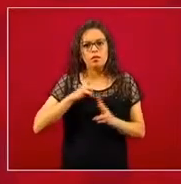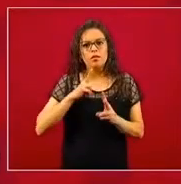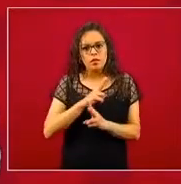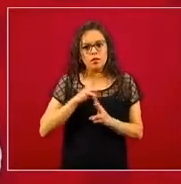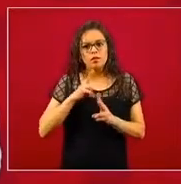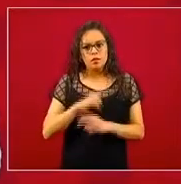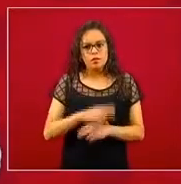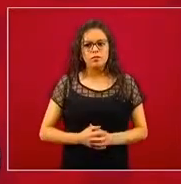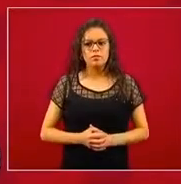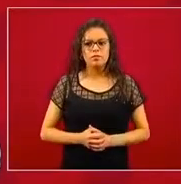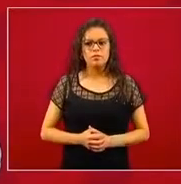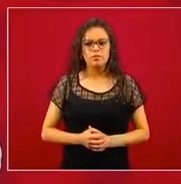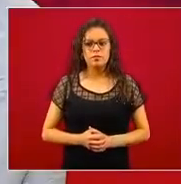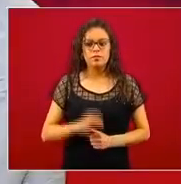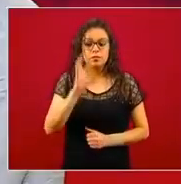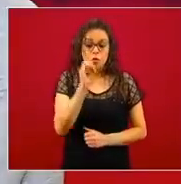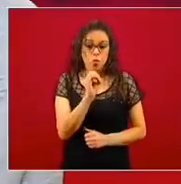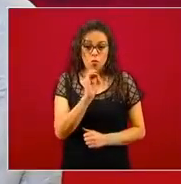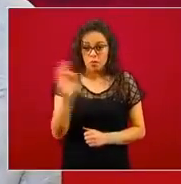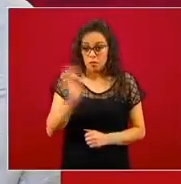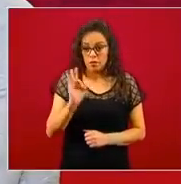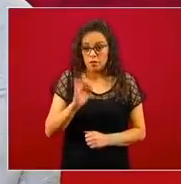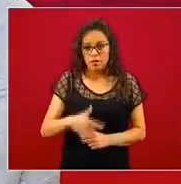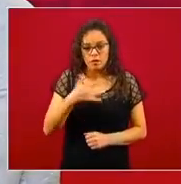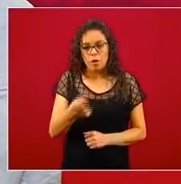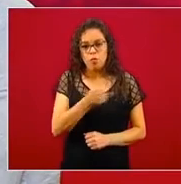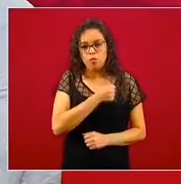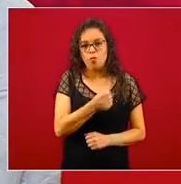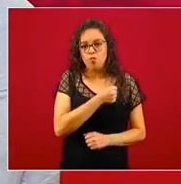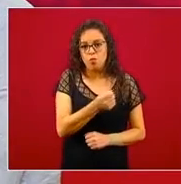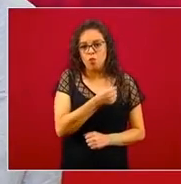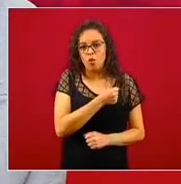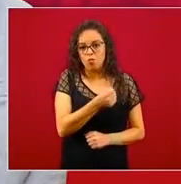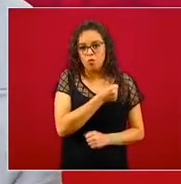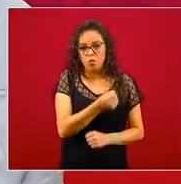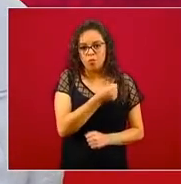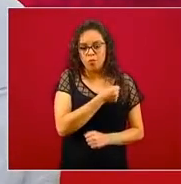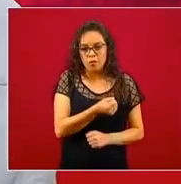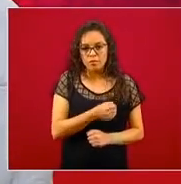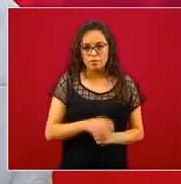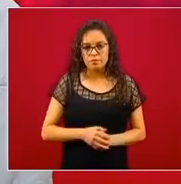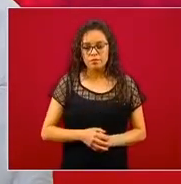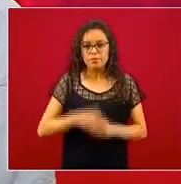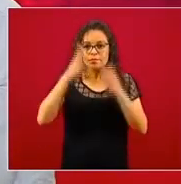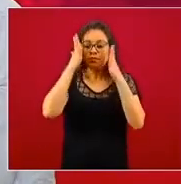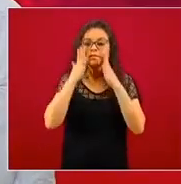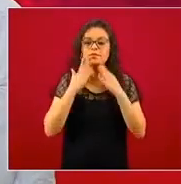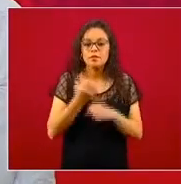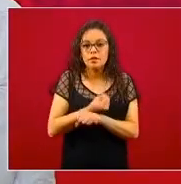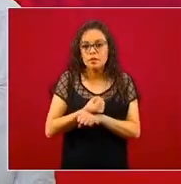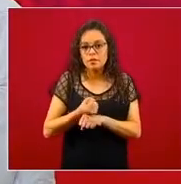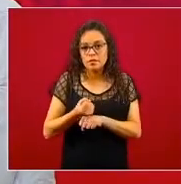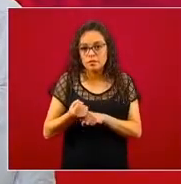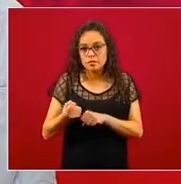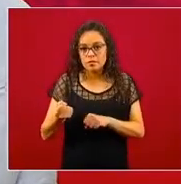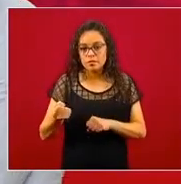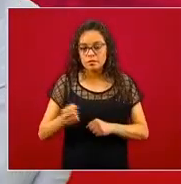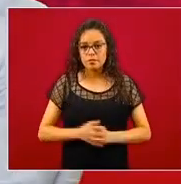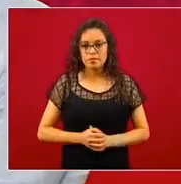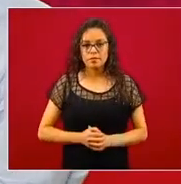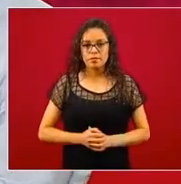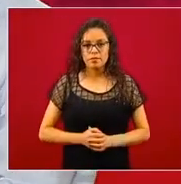to breathe more rapidly, or probably you feel palpitations, or maybe you look pale,